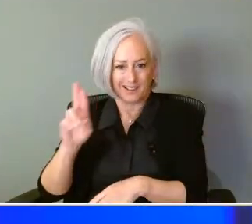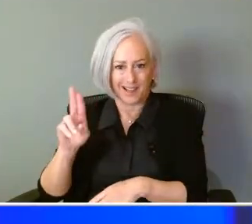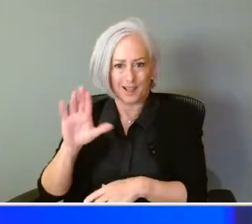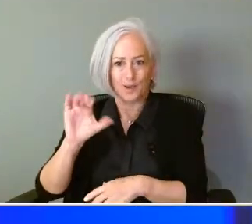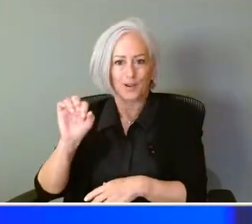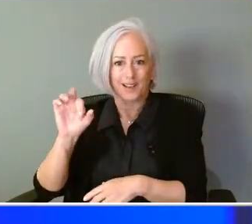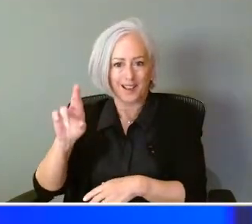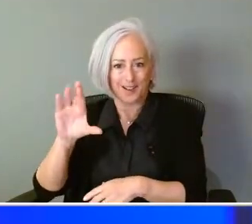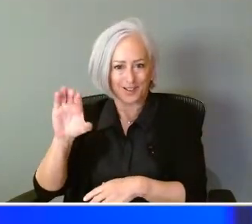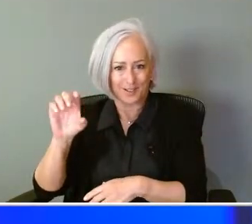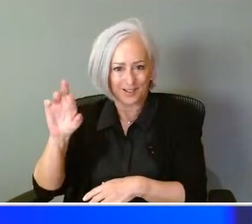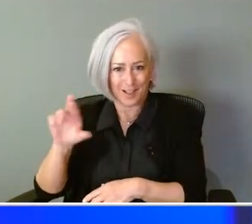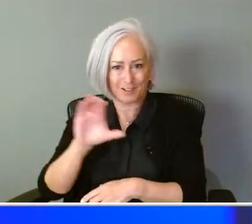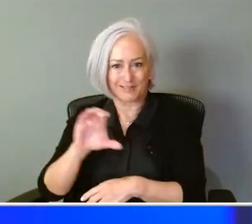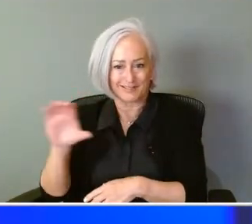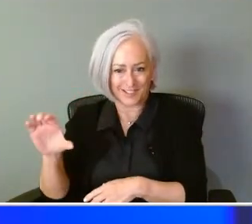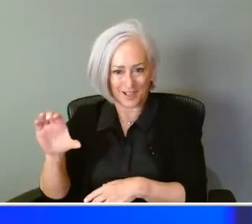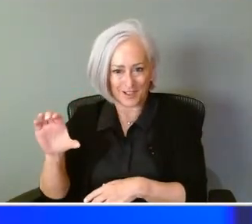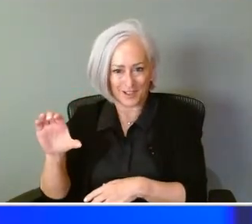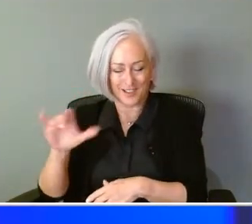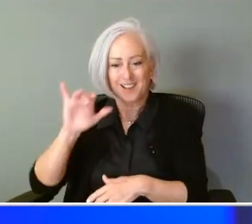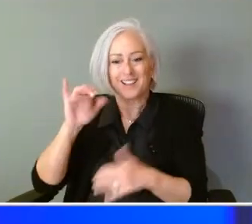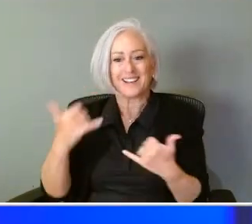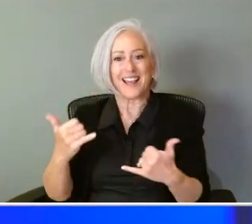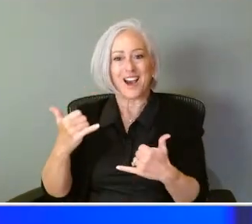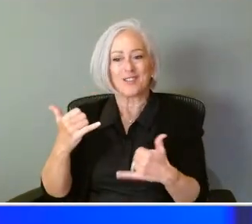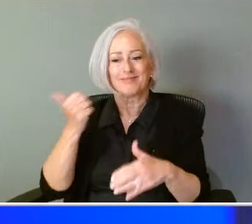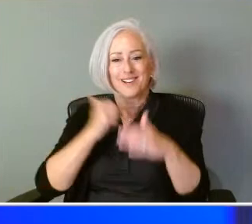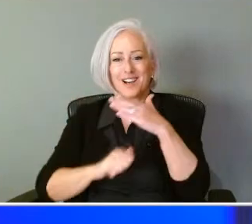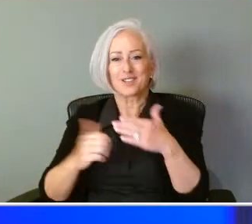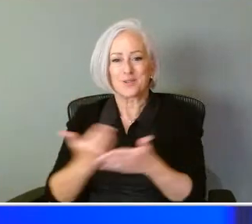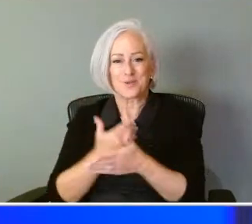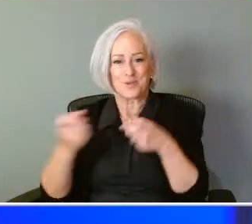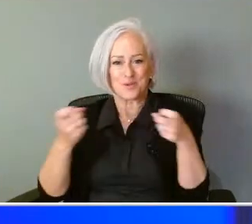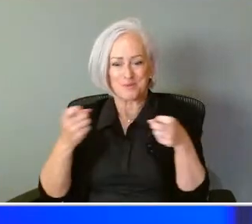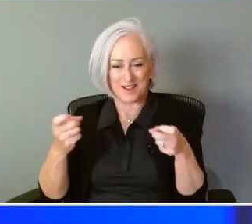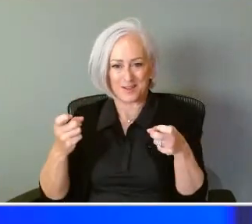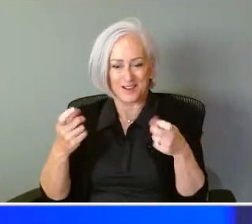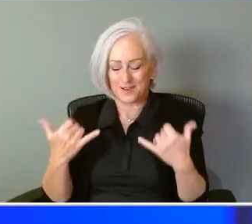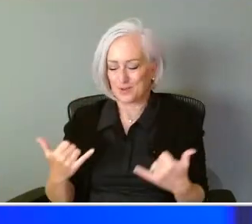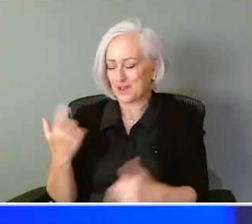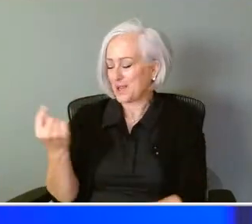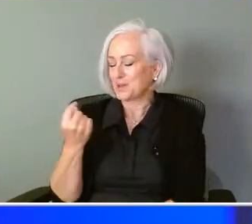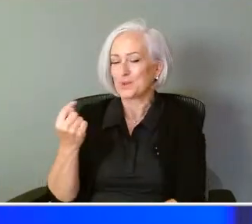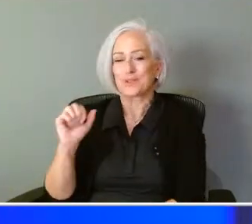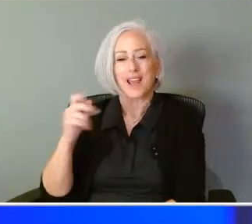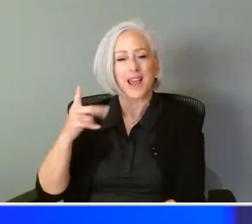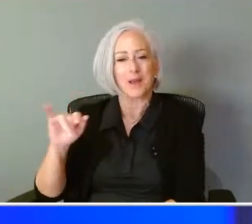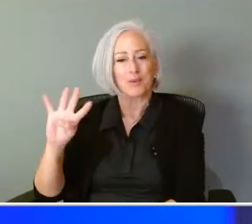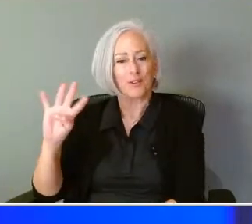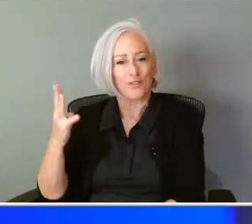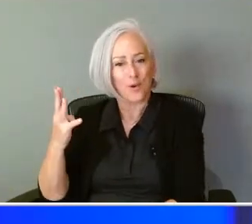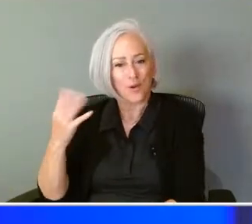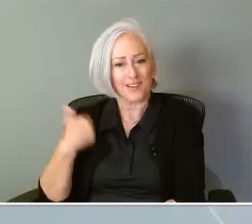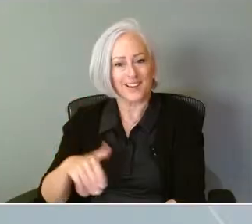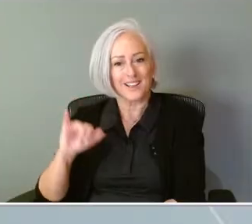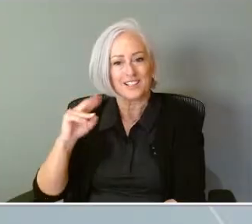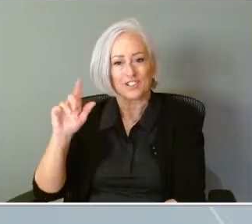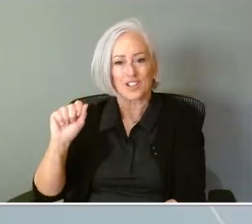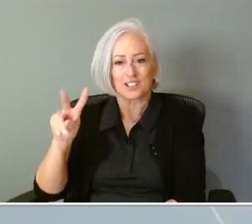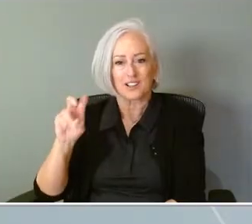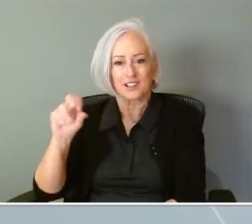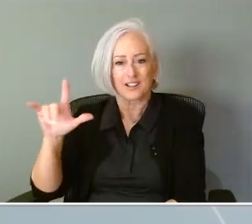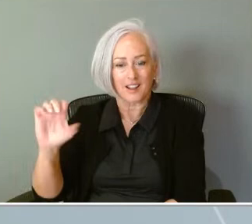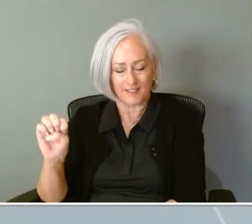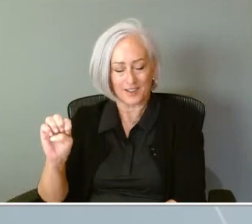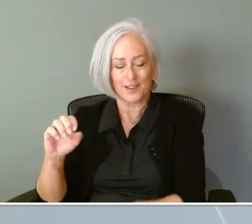work continues under new leadership. Good morning. It is Tuesday, April 4th. I'm Jessica Lovell, and welcome to the Morning Medical Update. Today, we are